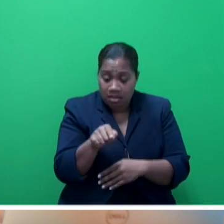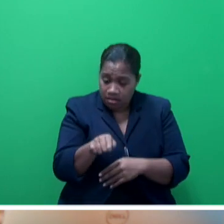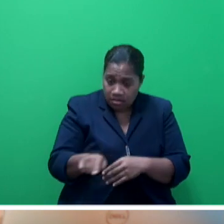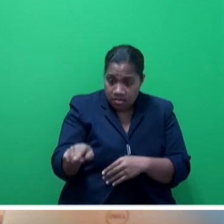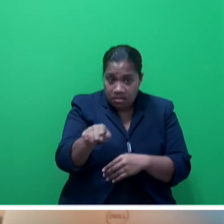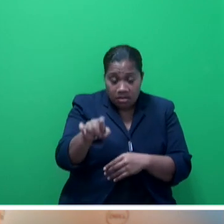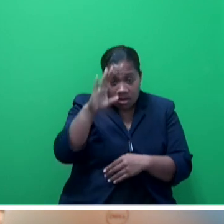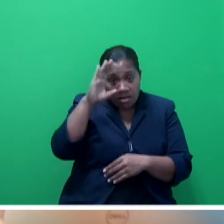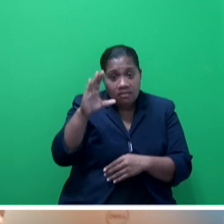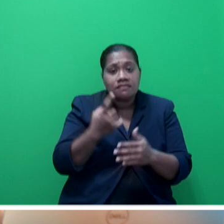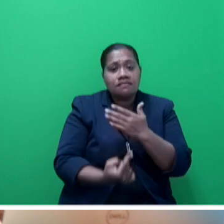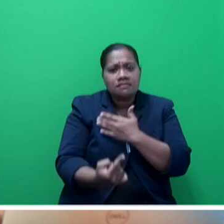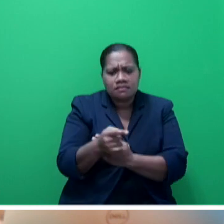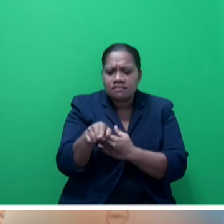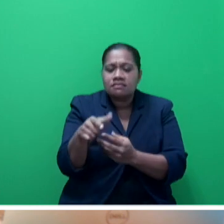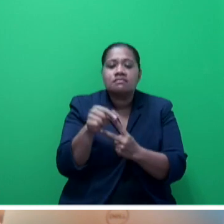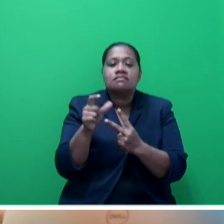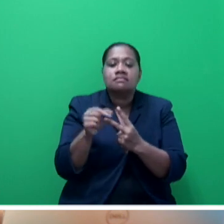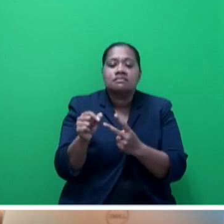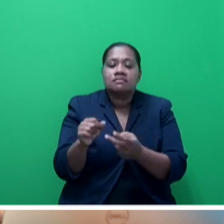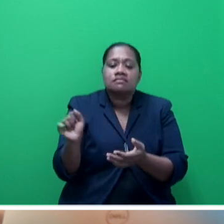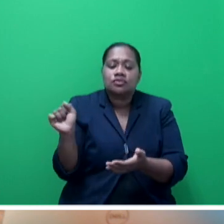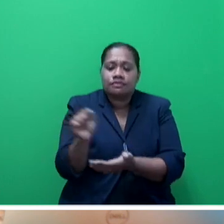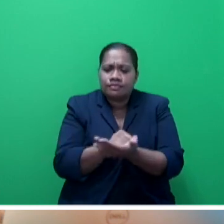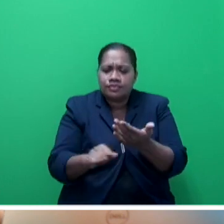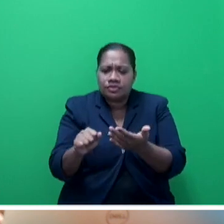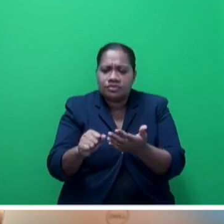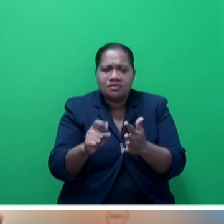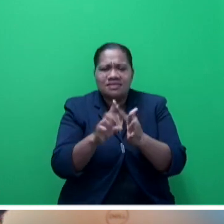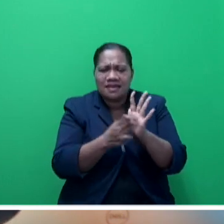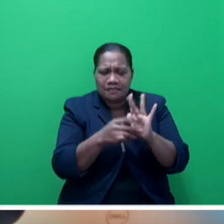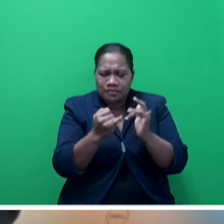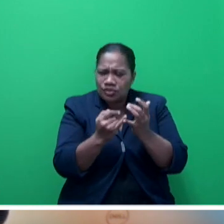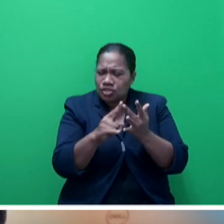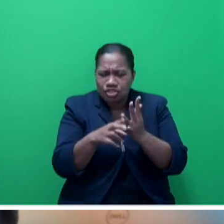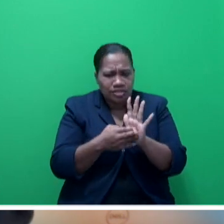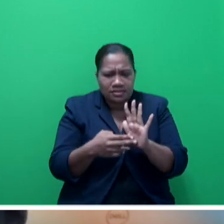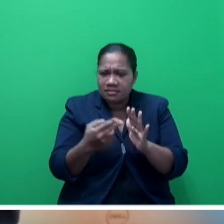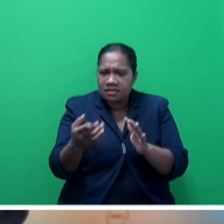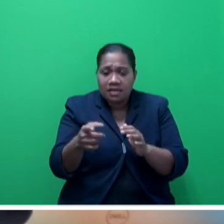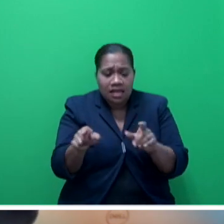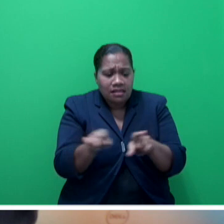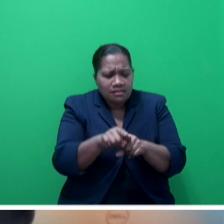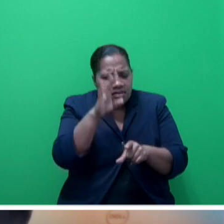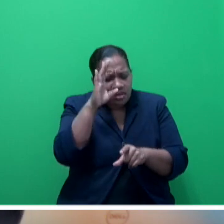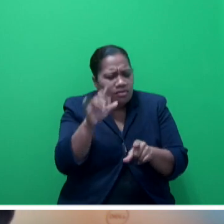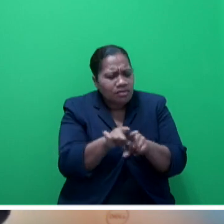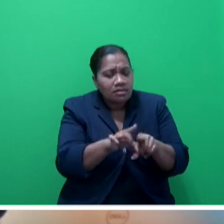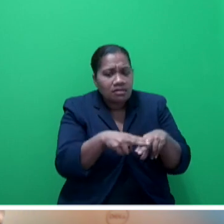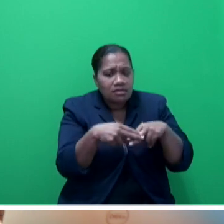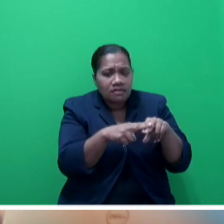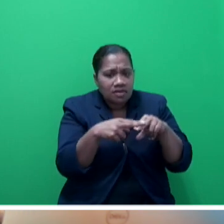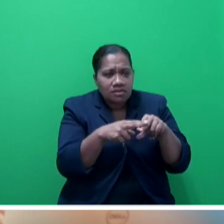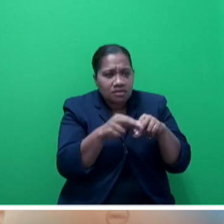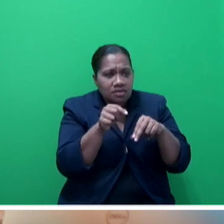option to purchase emission credits from countries like Fiji that are small global emitters with surplus natural